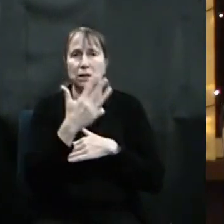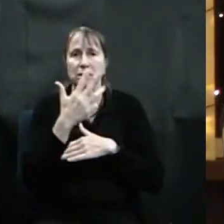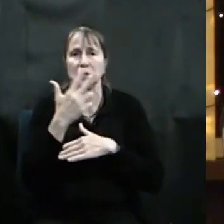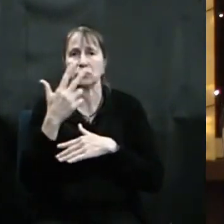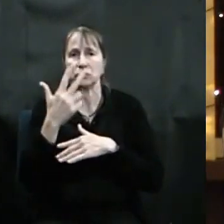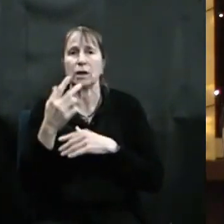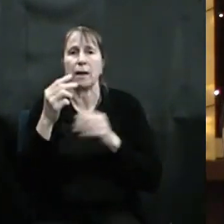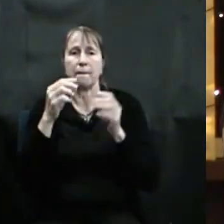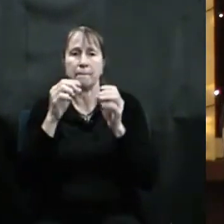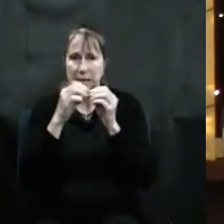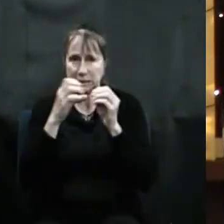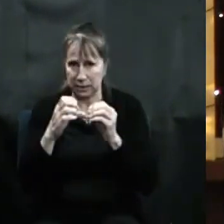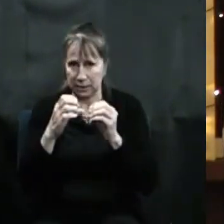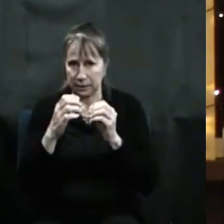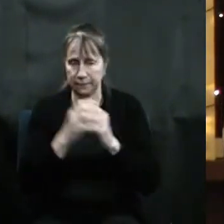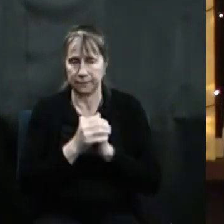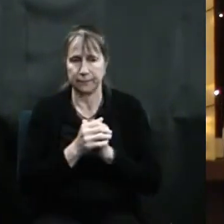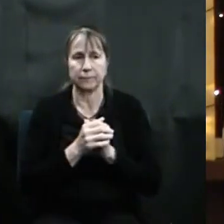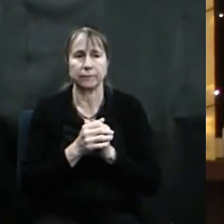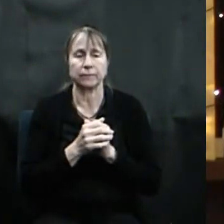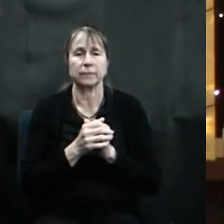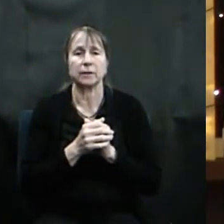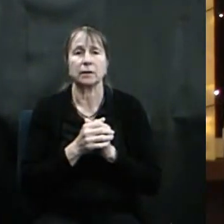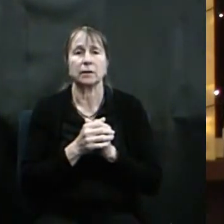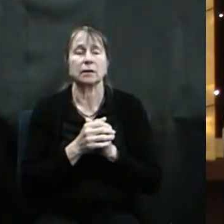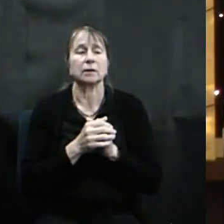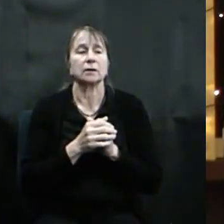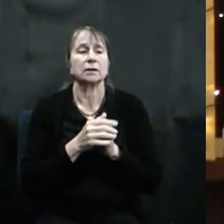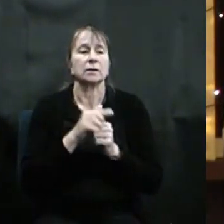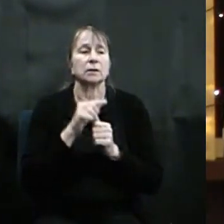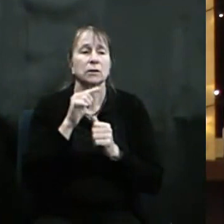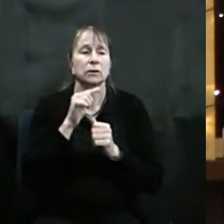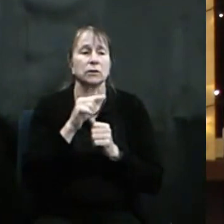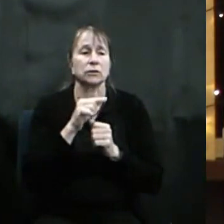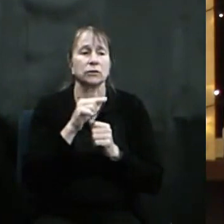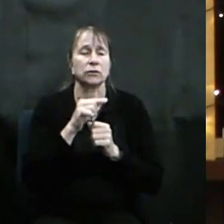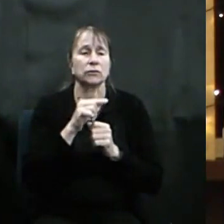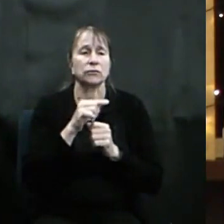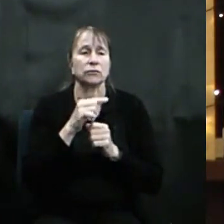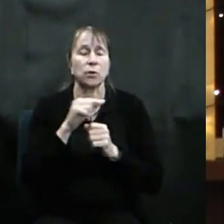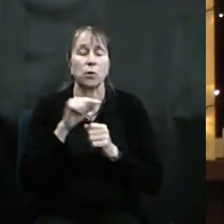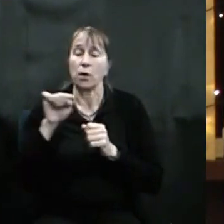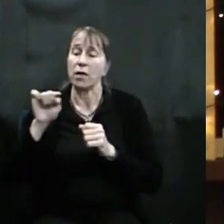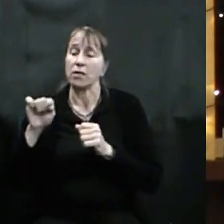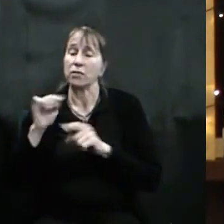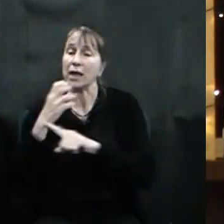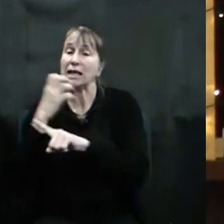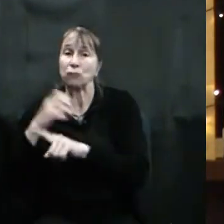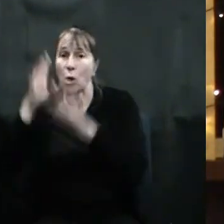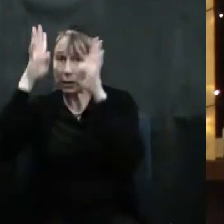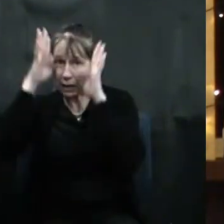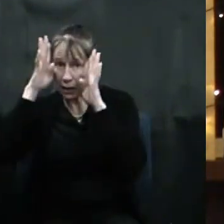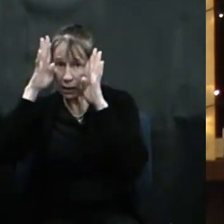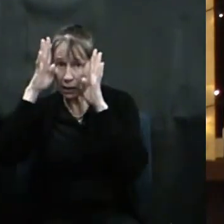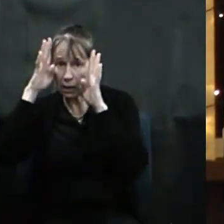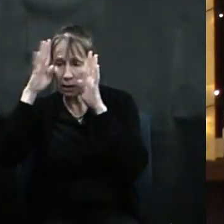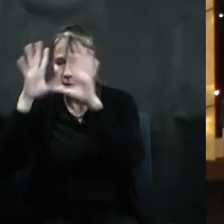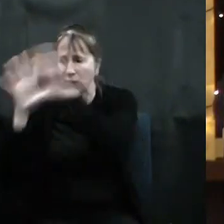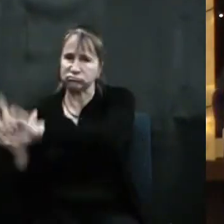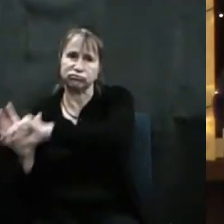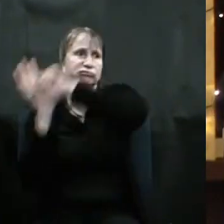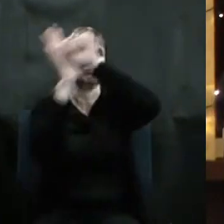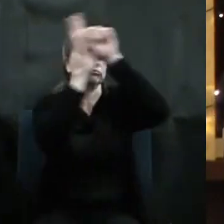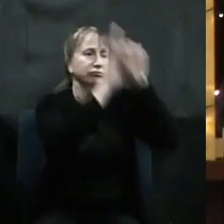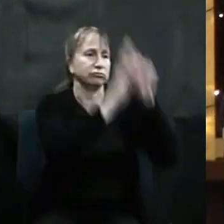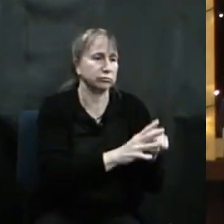of the month, it was the fifth year of the exile of King Jehoiachin. That's the date. That's the time. And